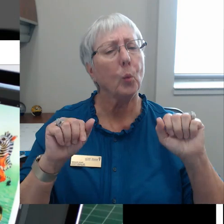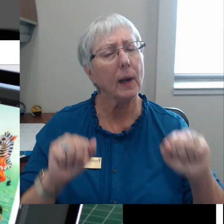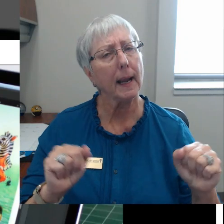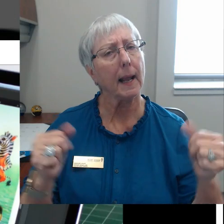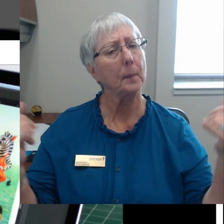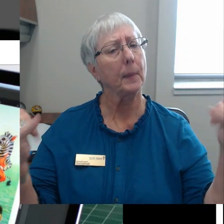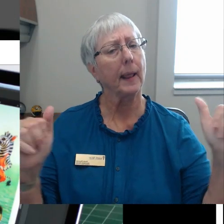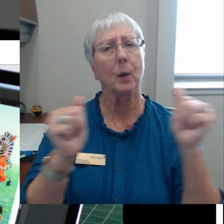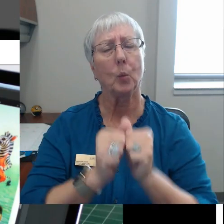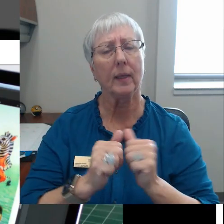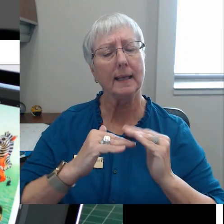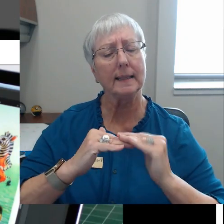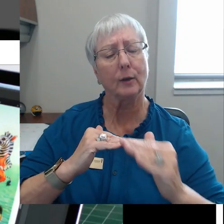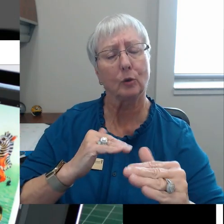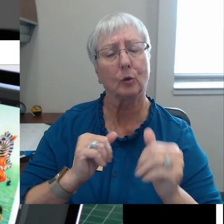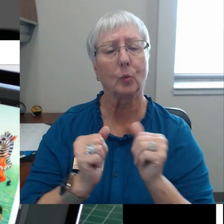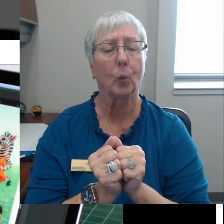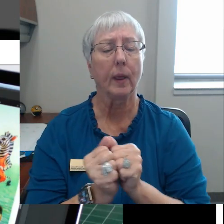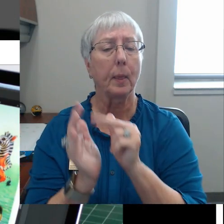textures through brush filters,